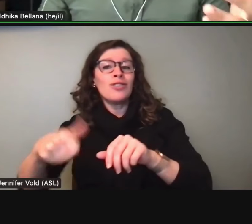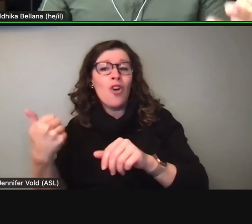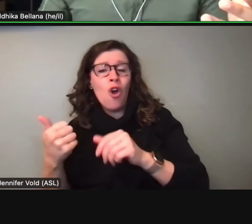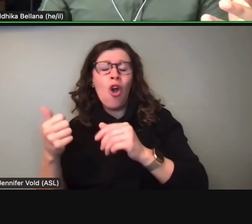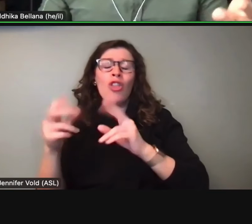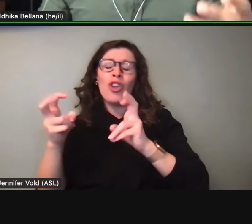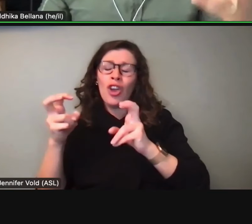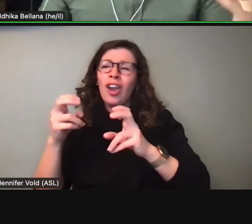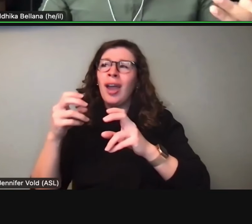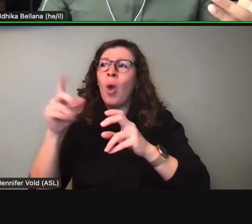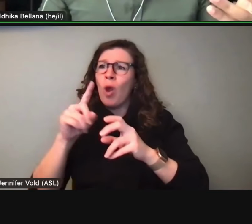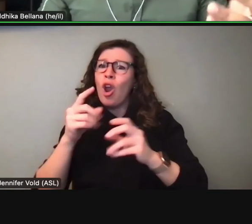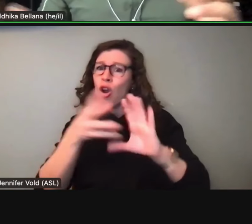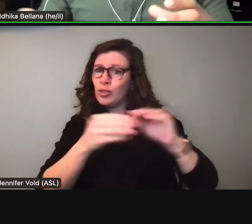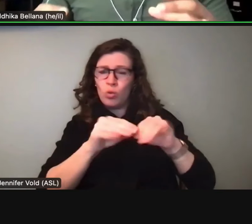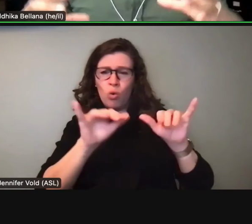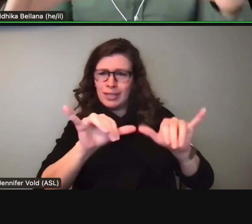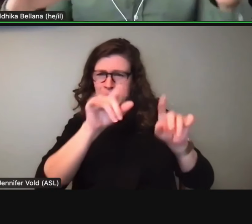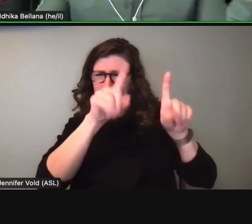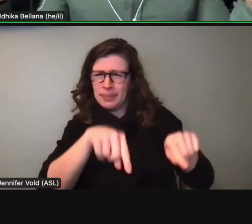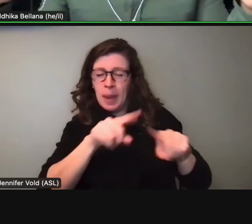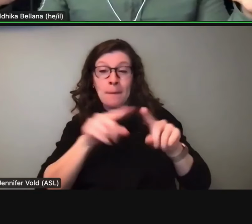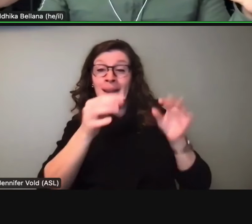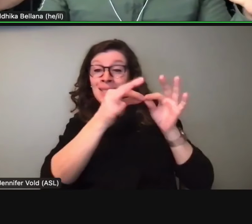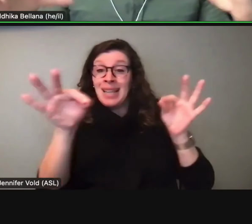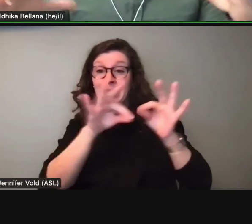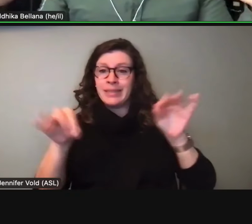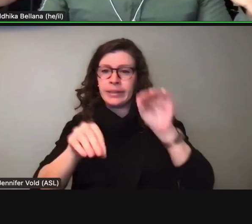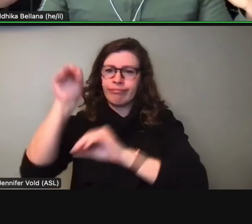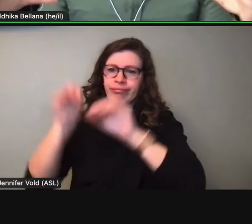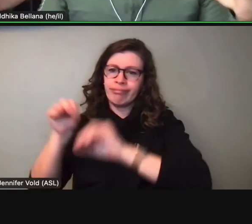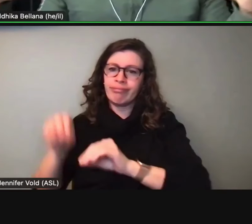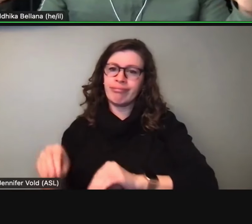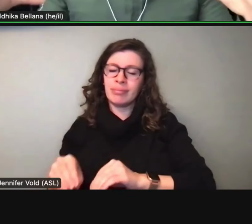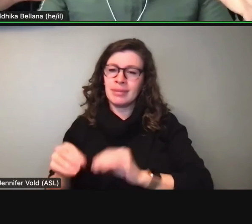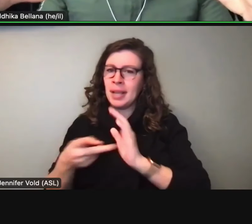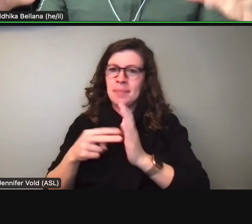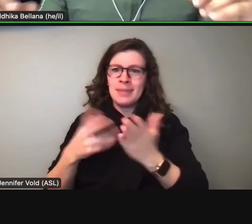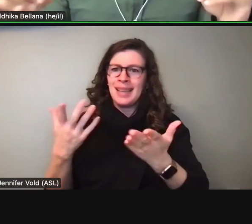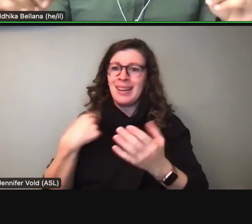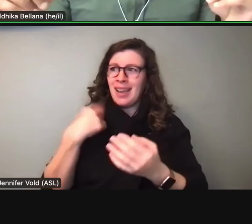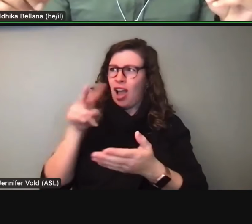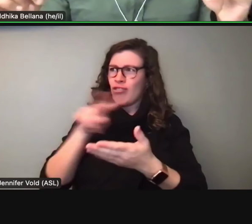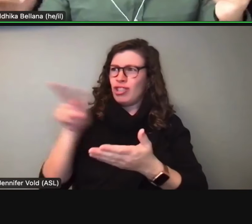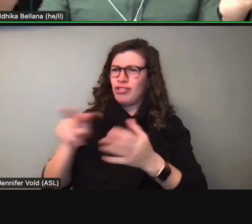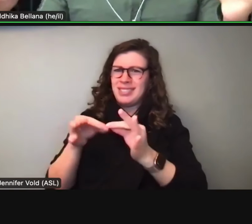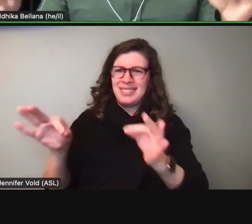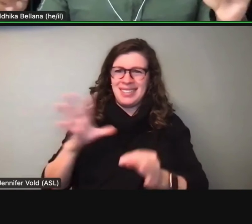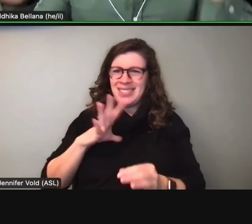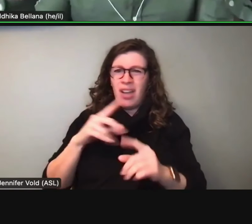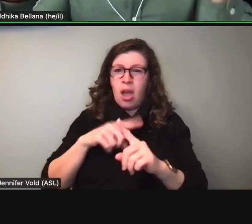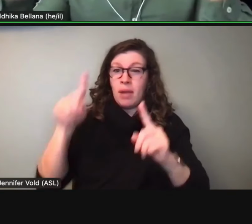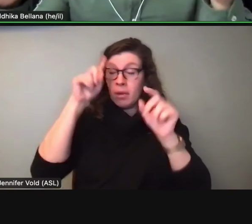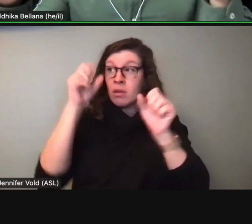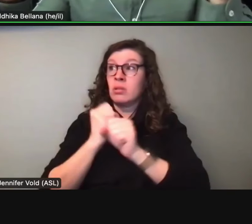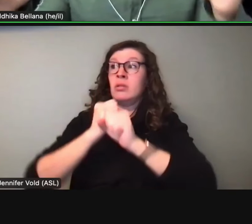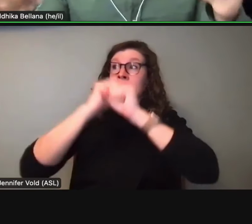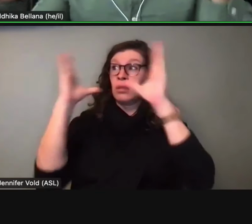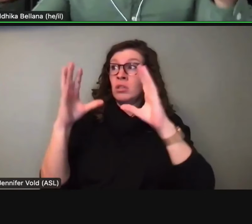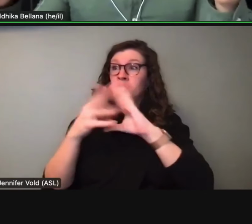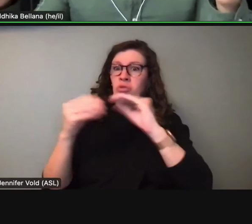are randomly scrambled, because there, now you no longer have access to the overarching sentence meaning, but instead have only access to the